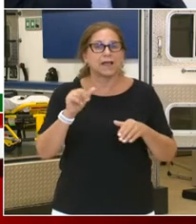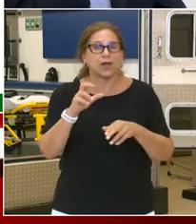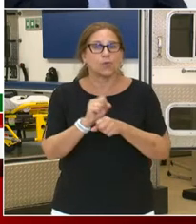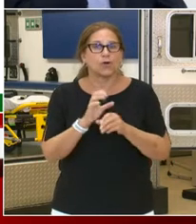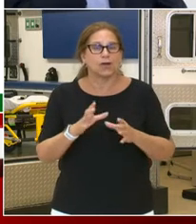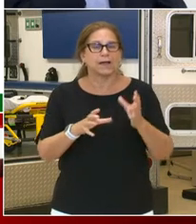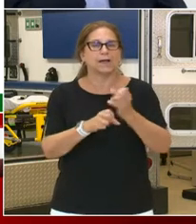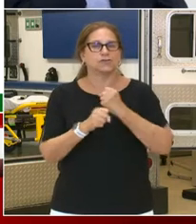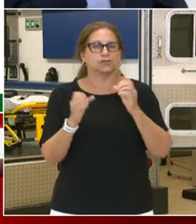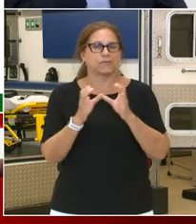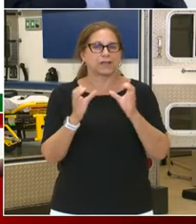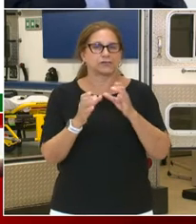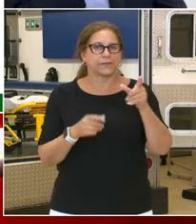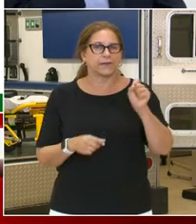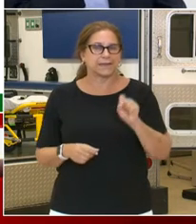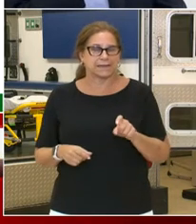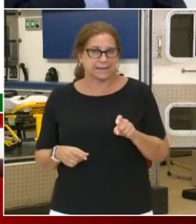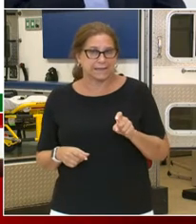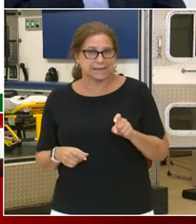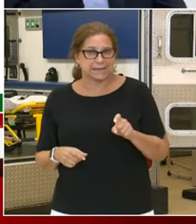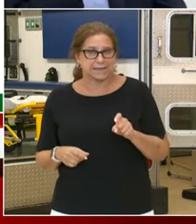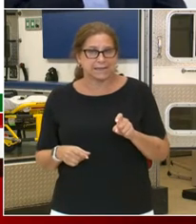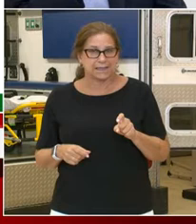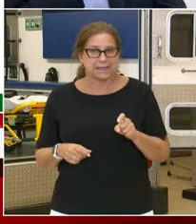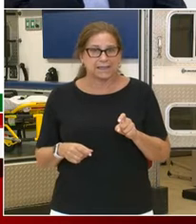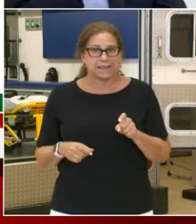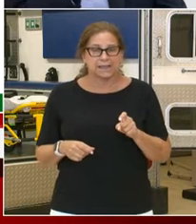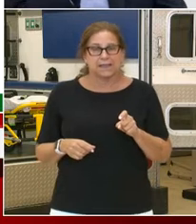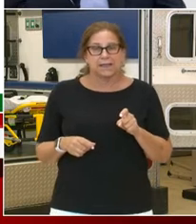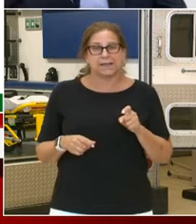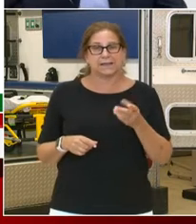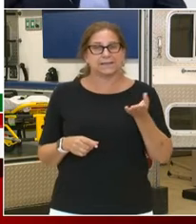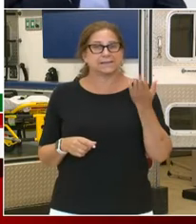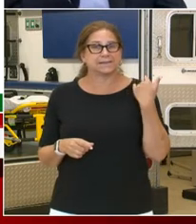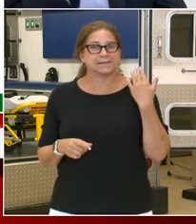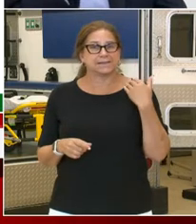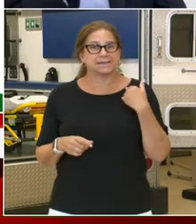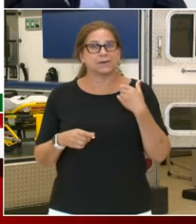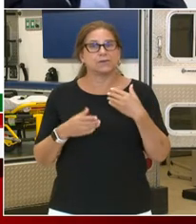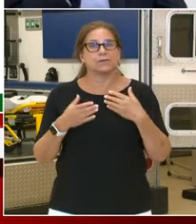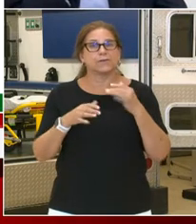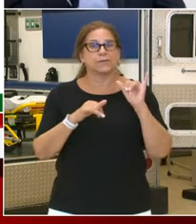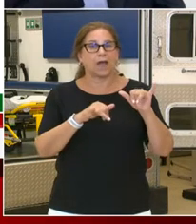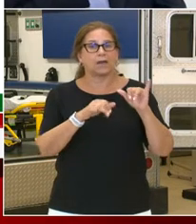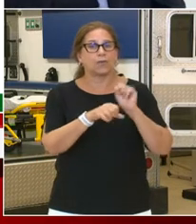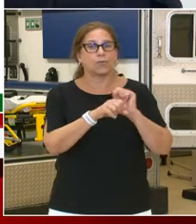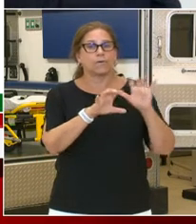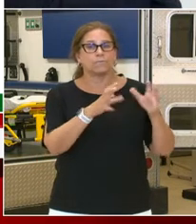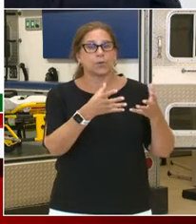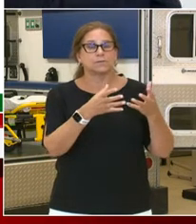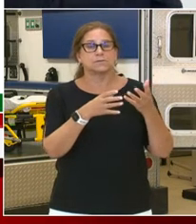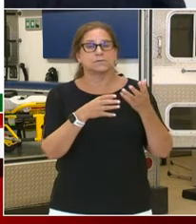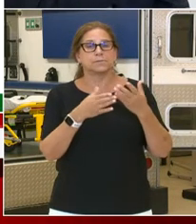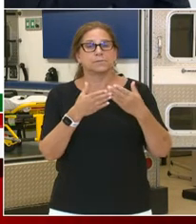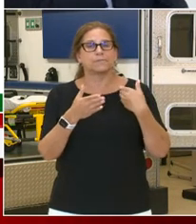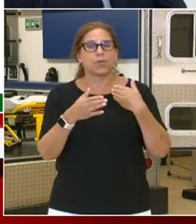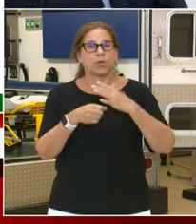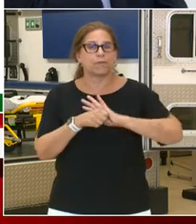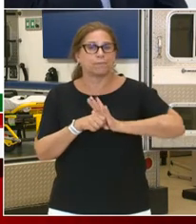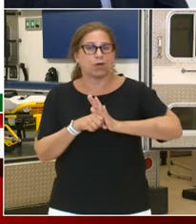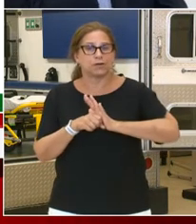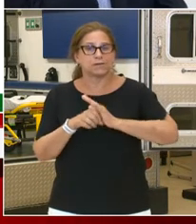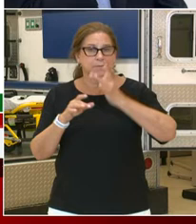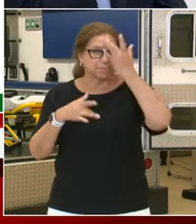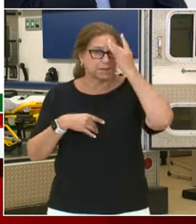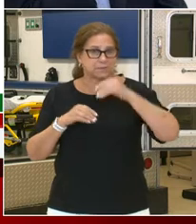the workforce front, we've included in the mayor's budget, the mayor's included $18.5 million in a pay